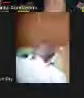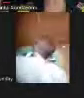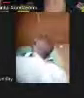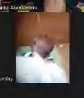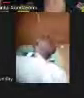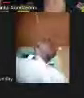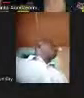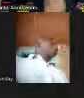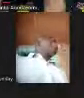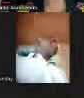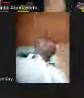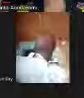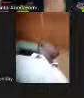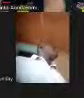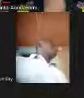be,